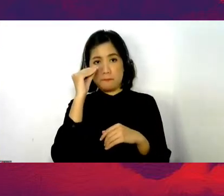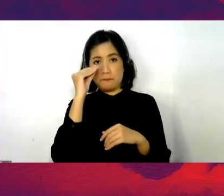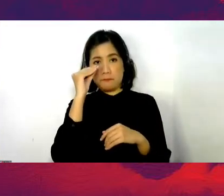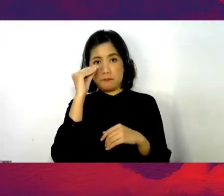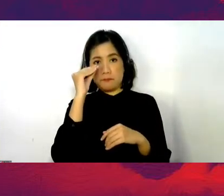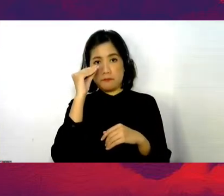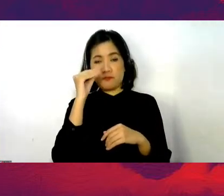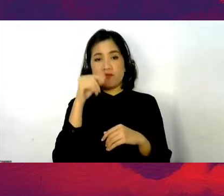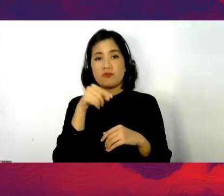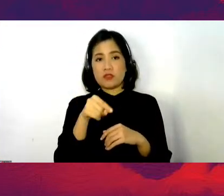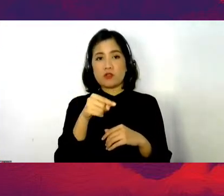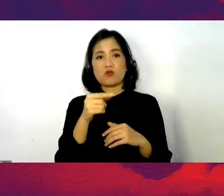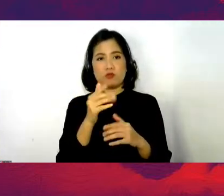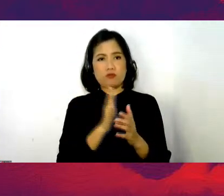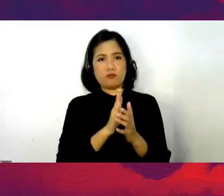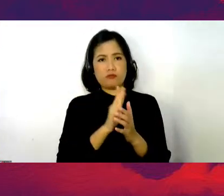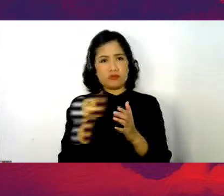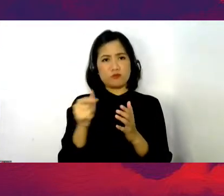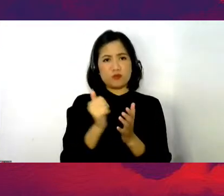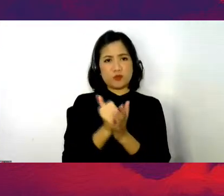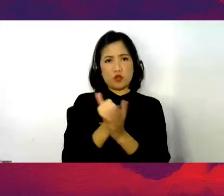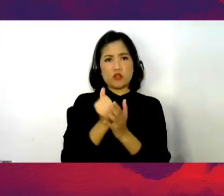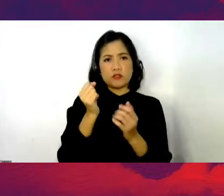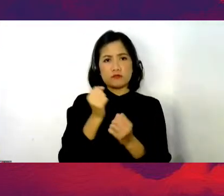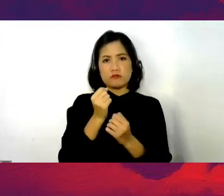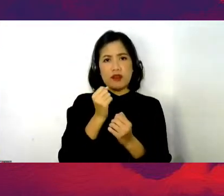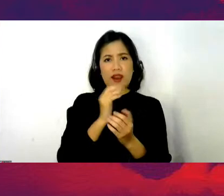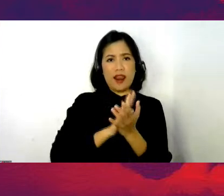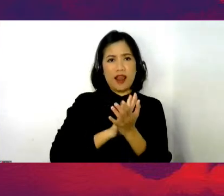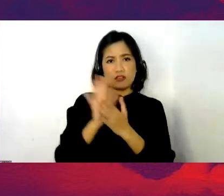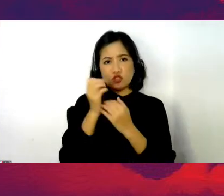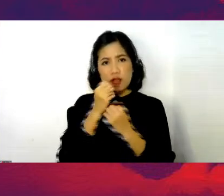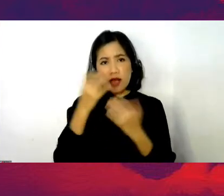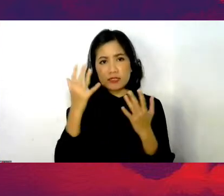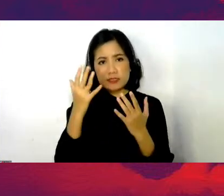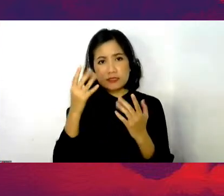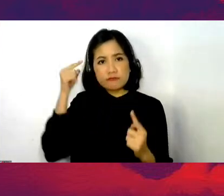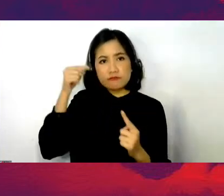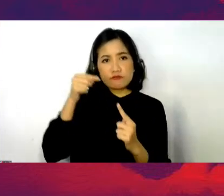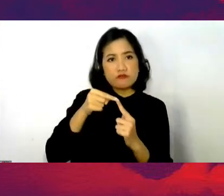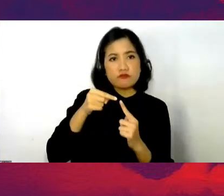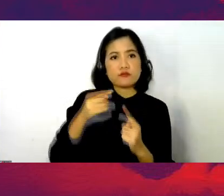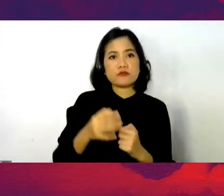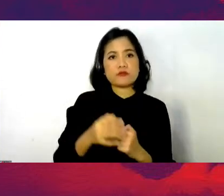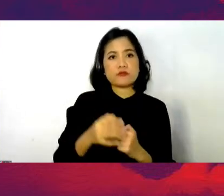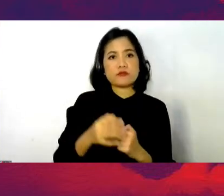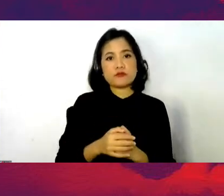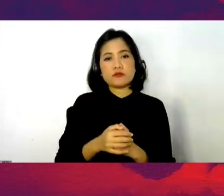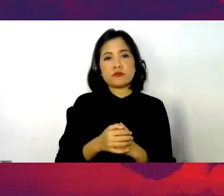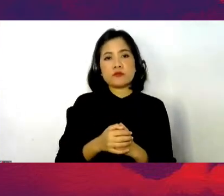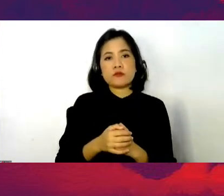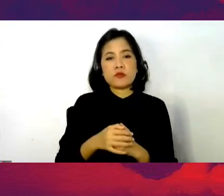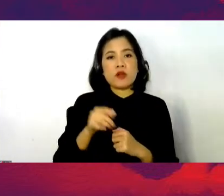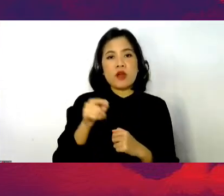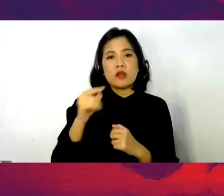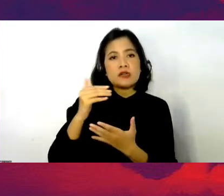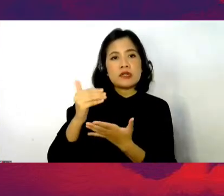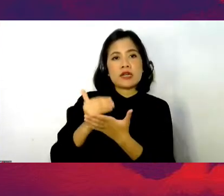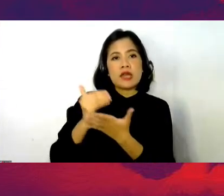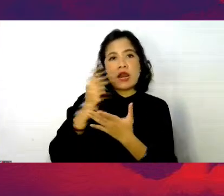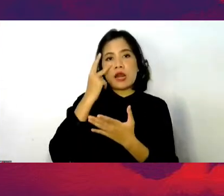average. The gap is found by having alpha equals 1. And the